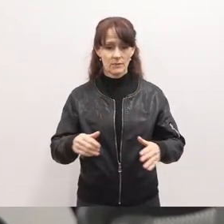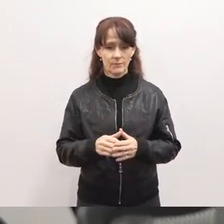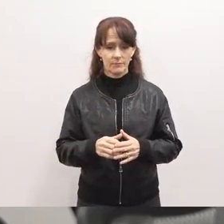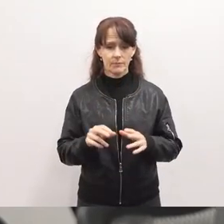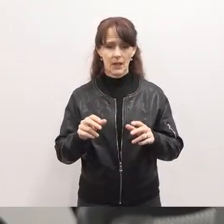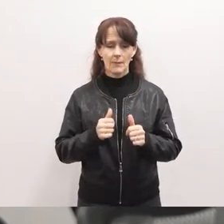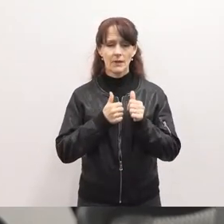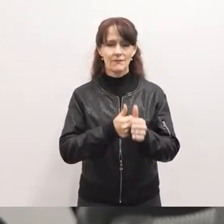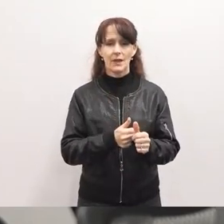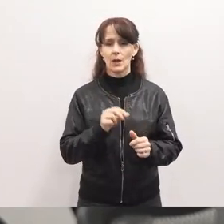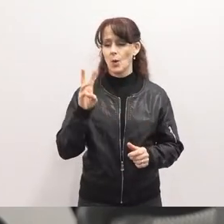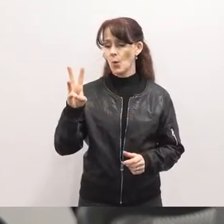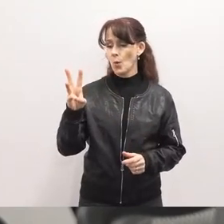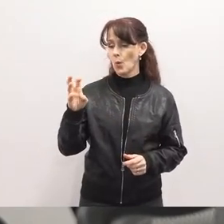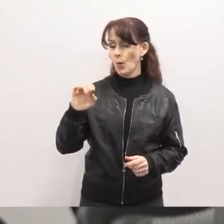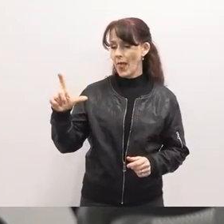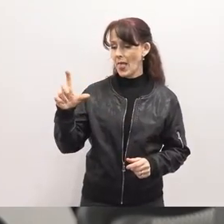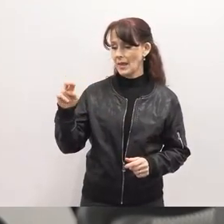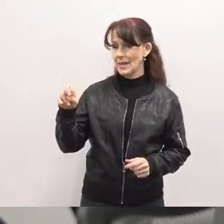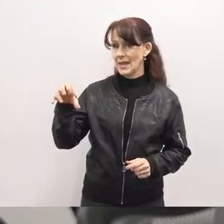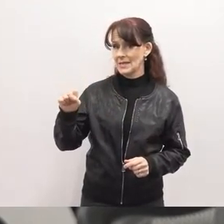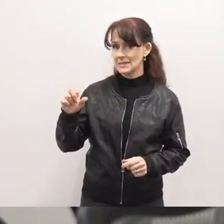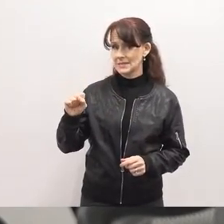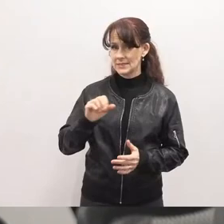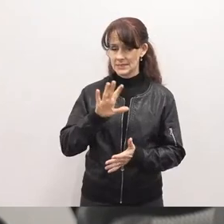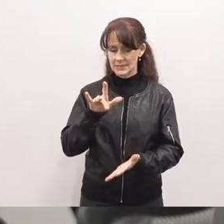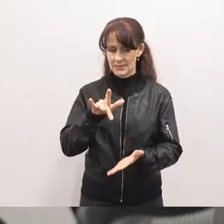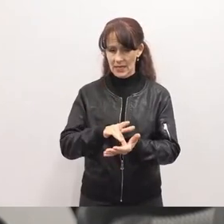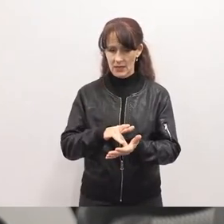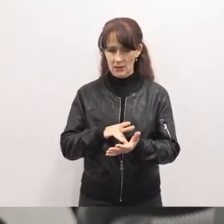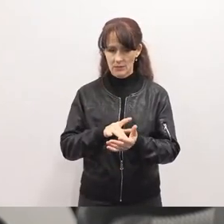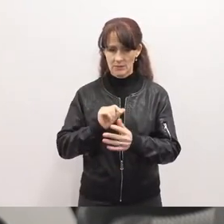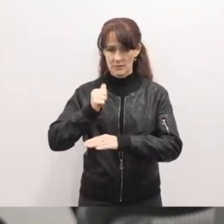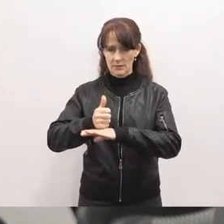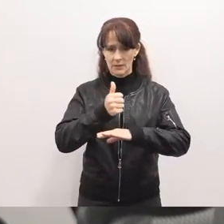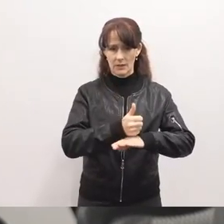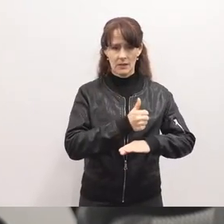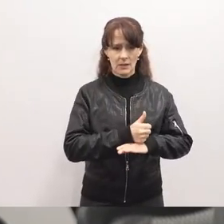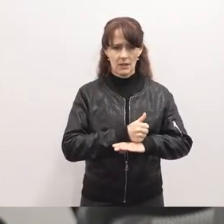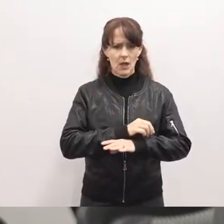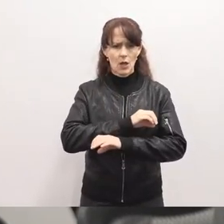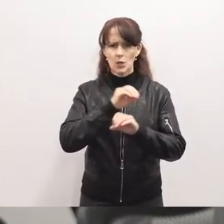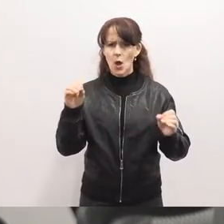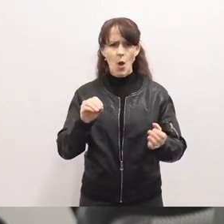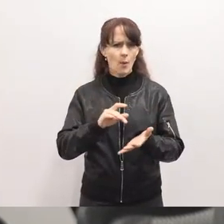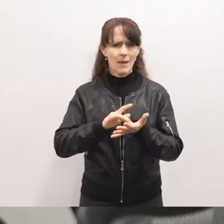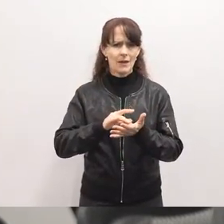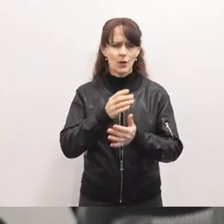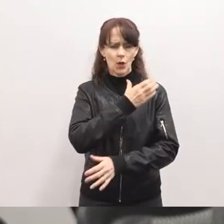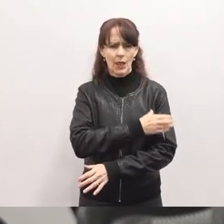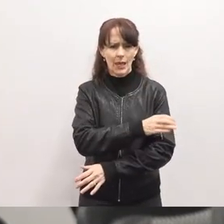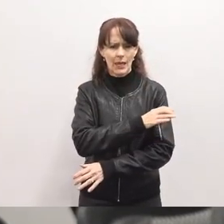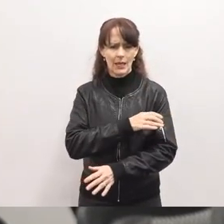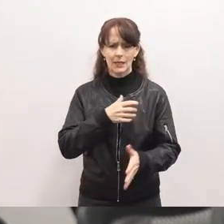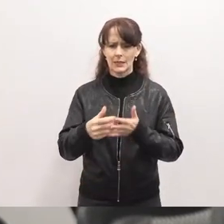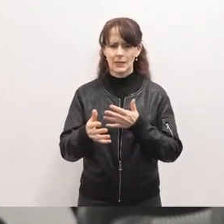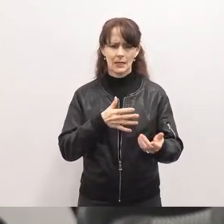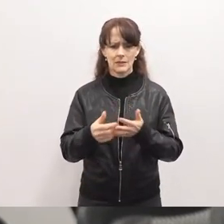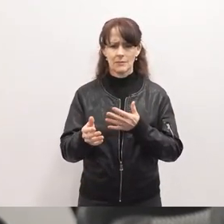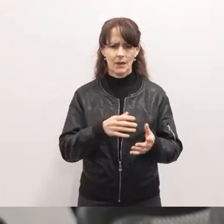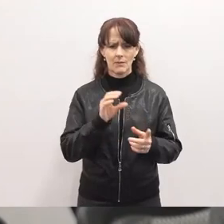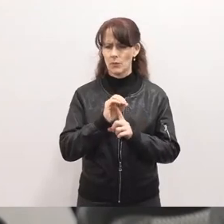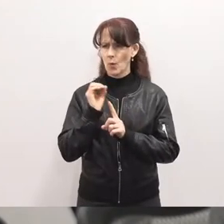centers being put on school campuses for the last few months. In no way should there be any type of medical clinic on school campus. It doesn't matter what the